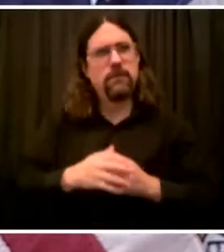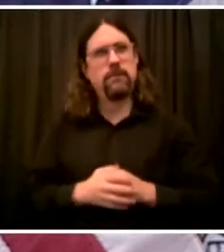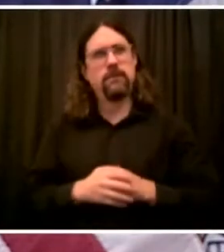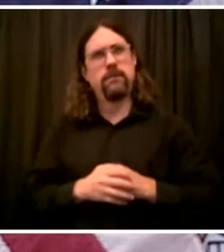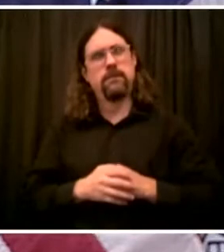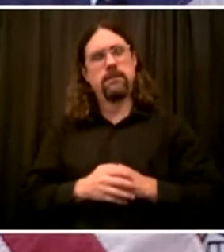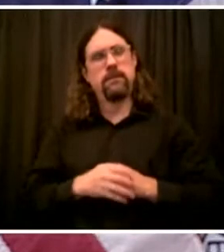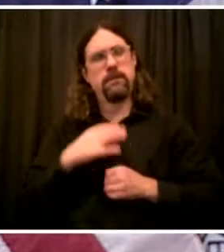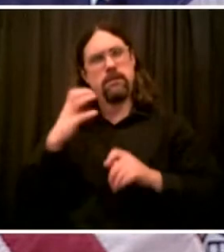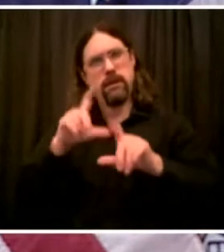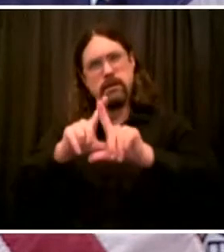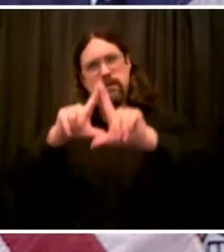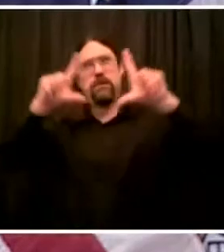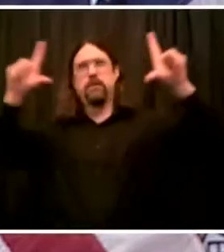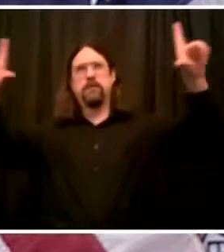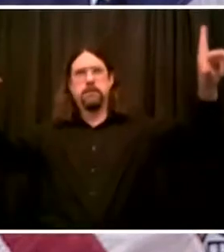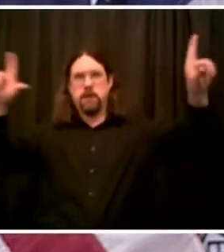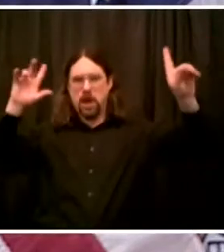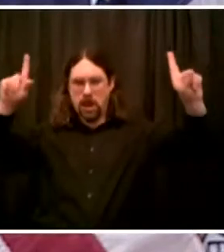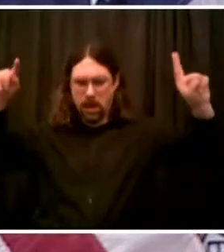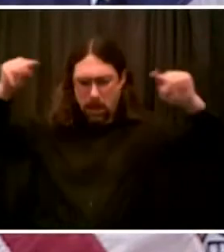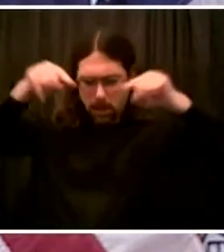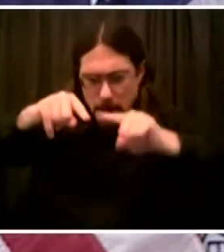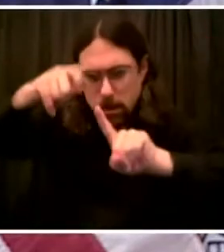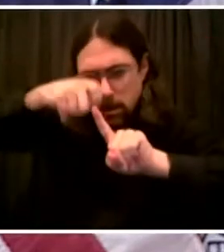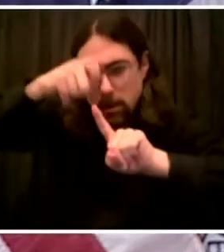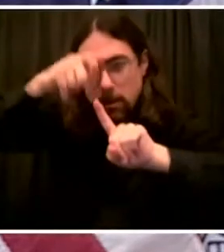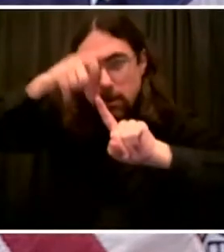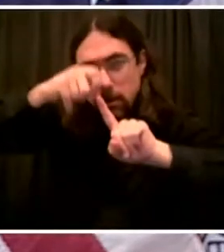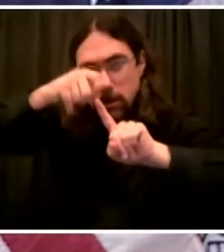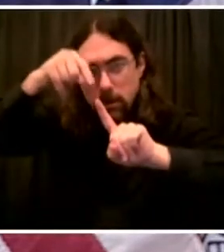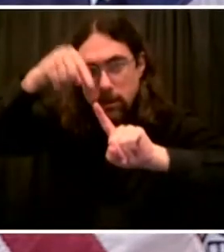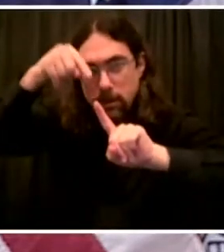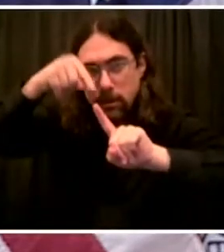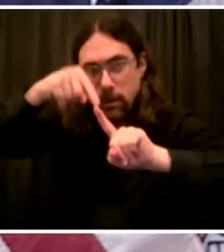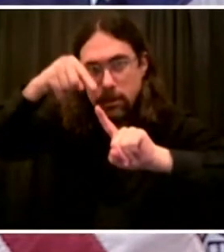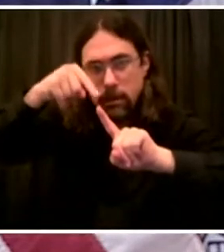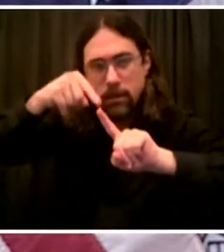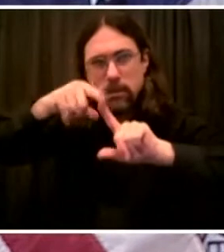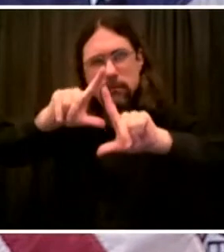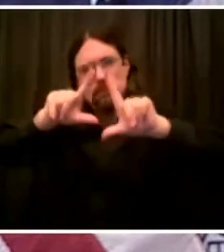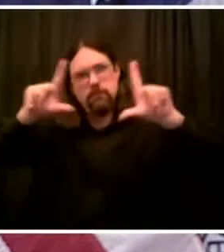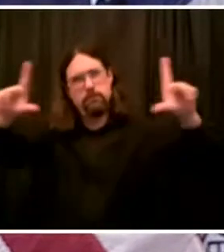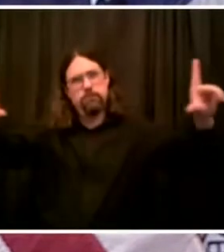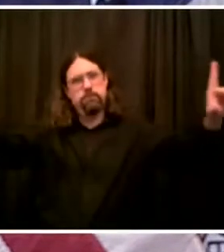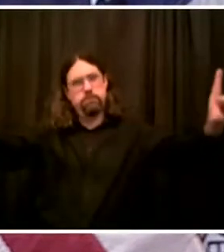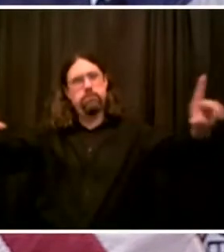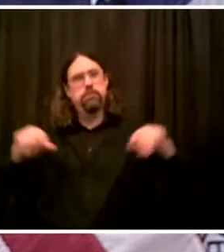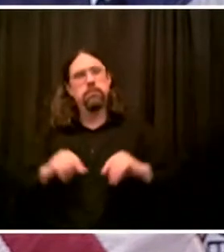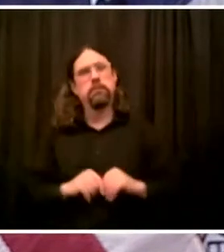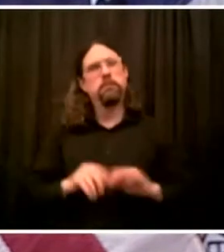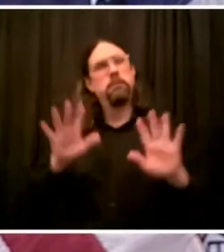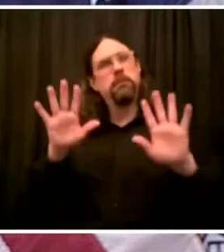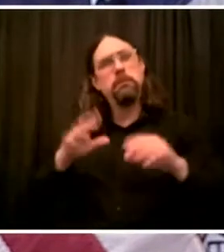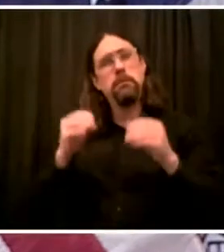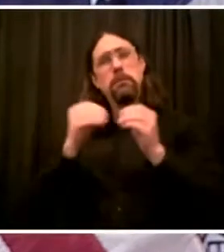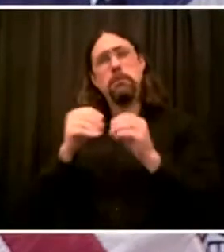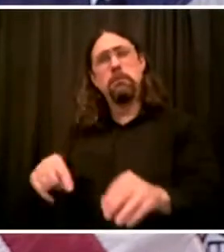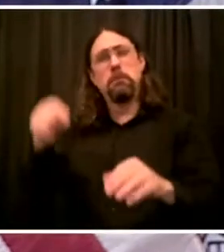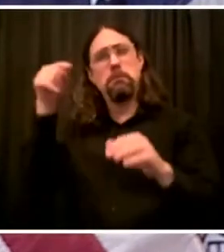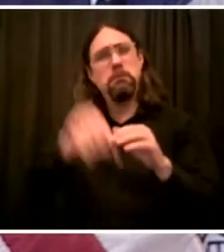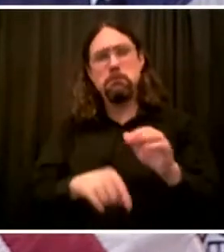more until I've talked to the commissioner directly. But what I want everyone to focus on, including everyone in my team,